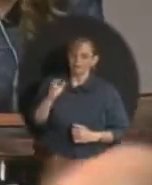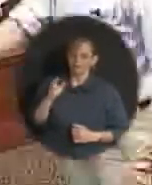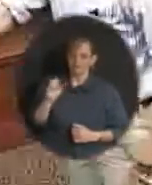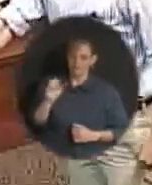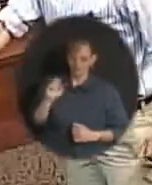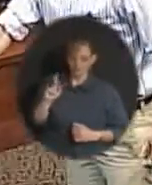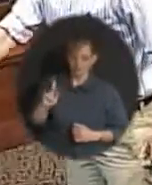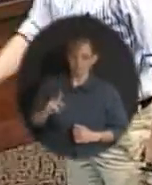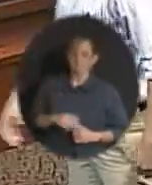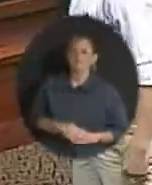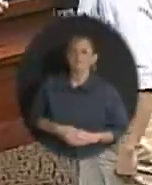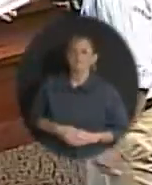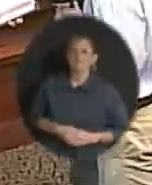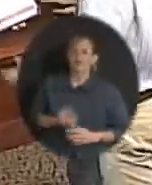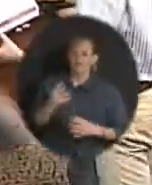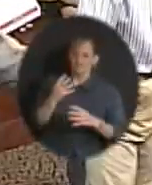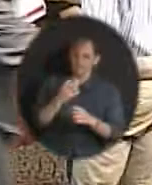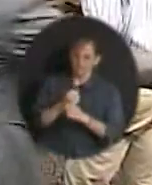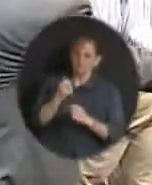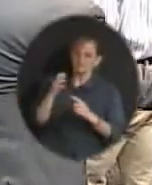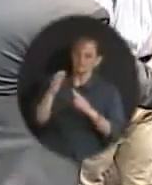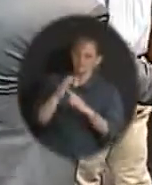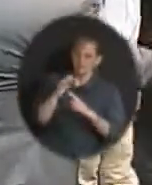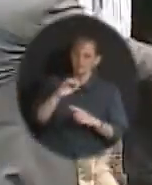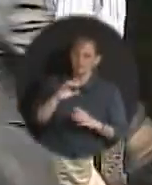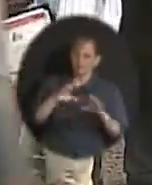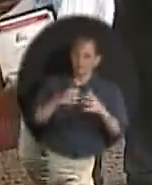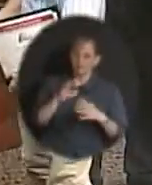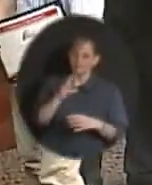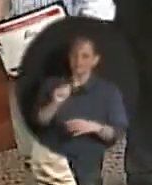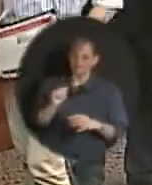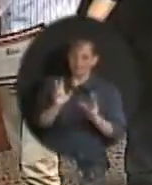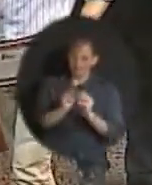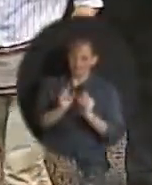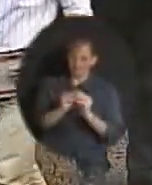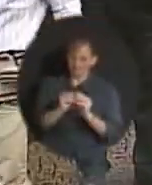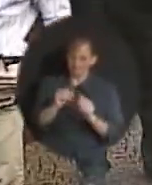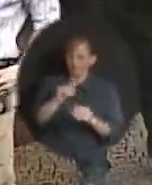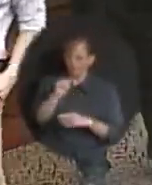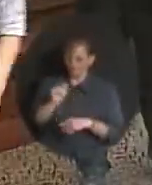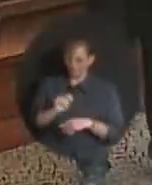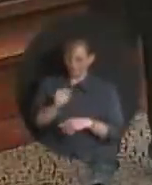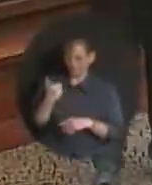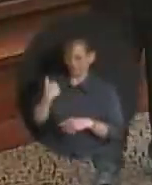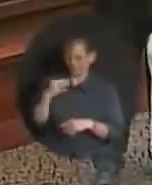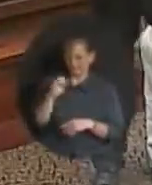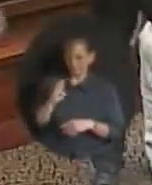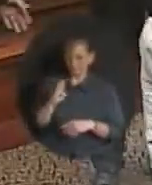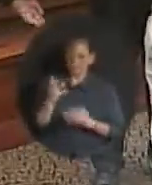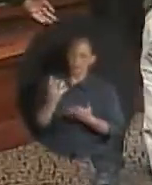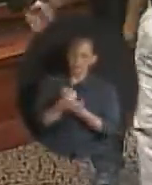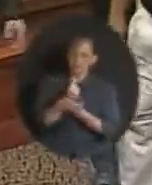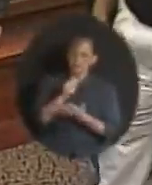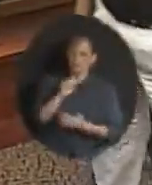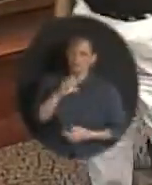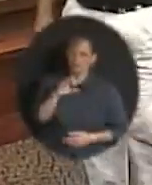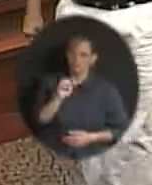Diving Championship at the Class 6A meet at the Hummer Natatorium in Topeka in February. He won the meet with a score